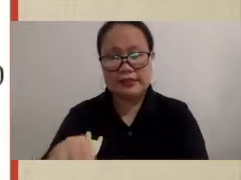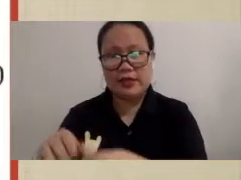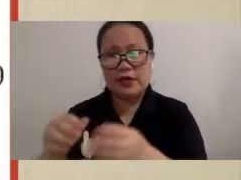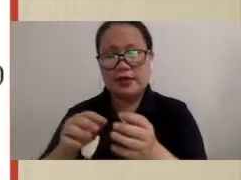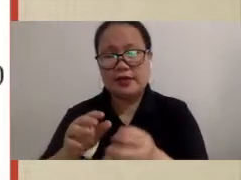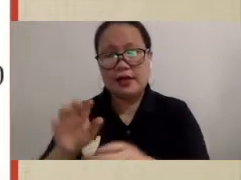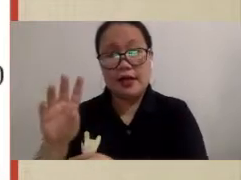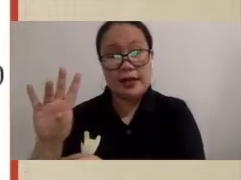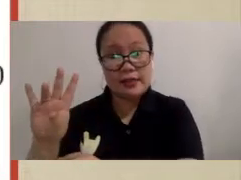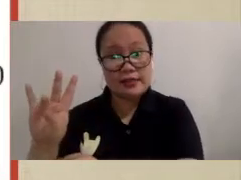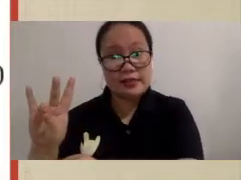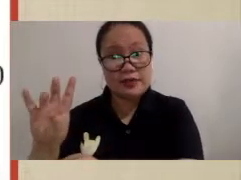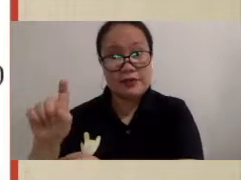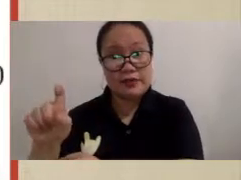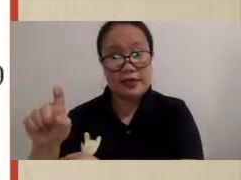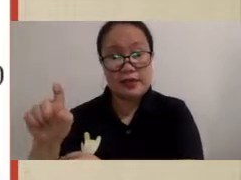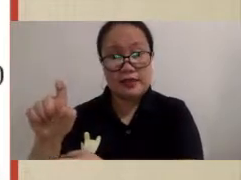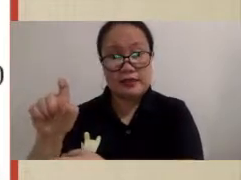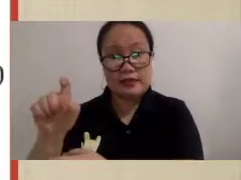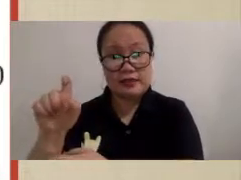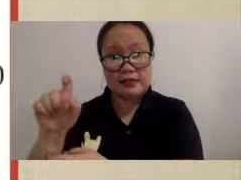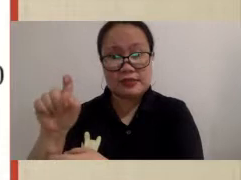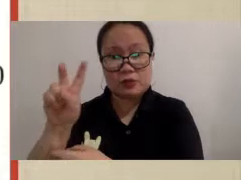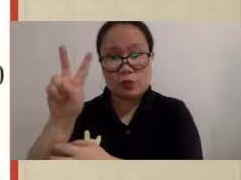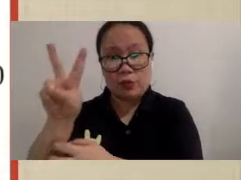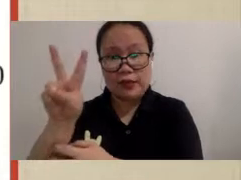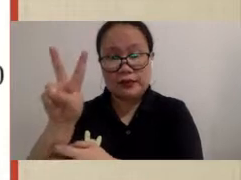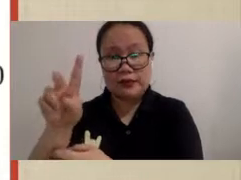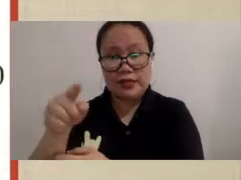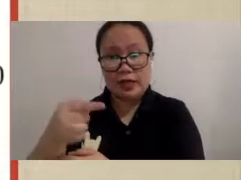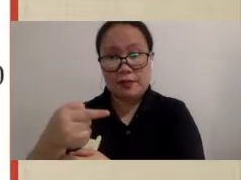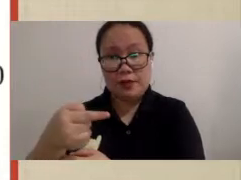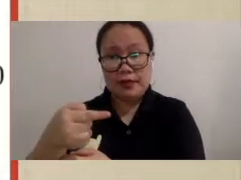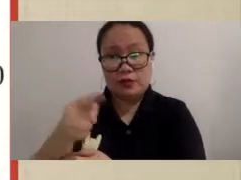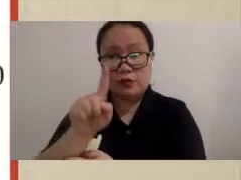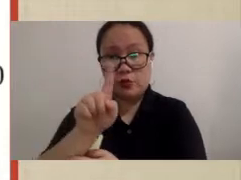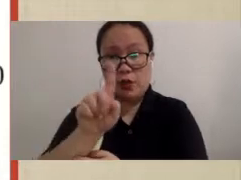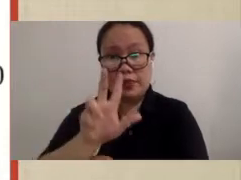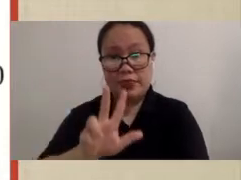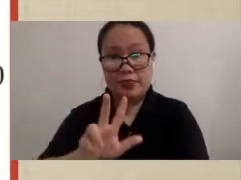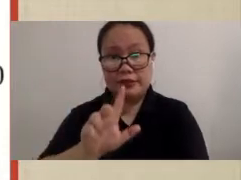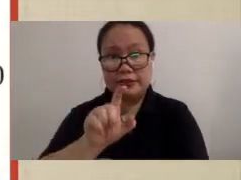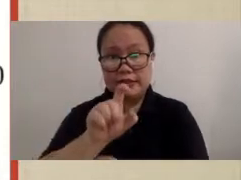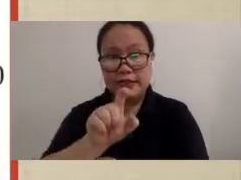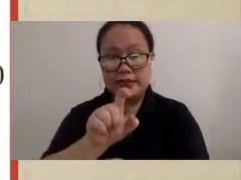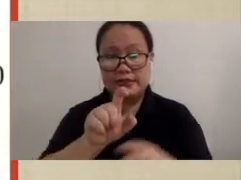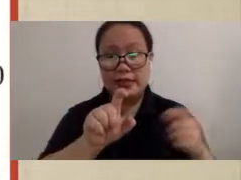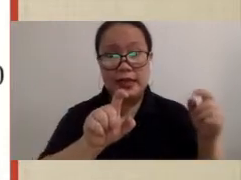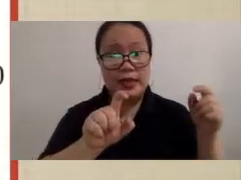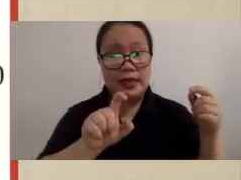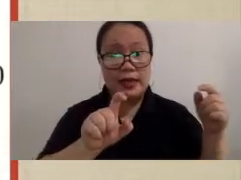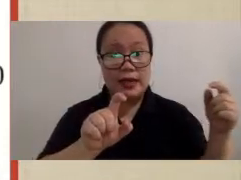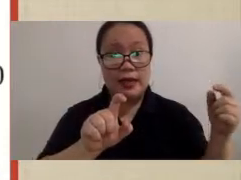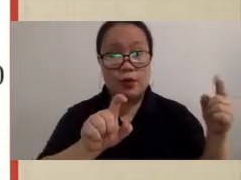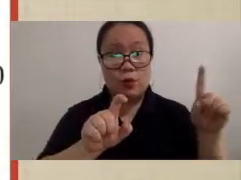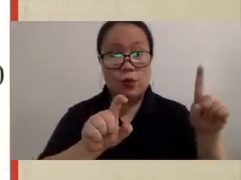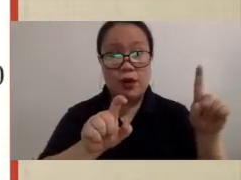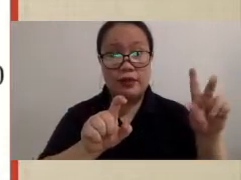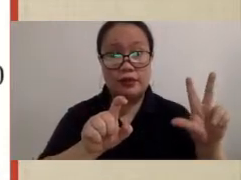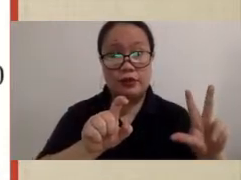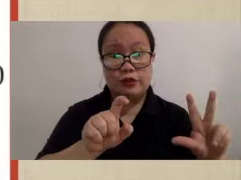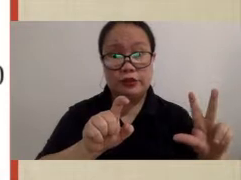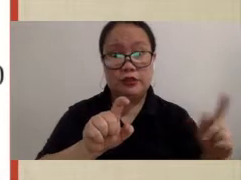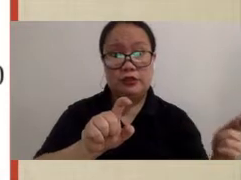7x squared minus 1/3 x is equal to 0. So ililipat natin